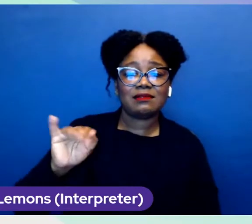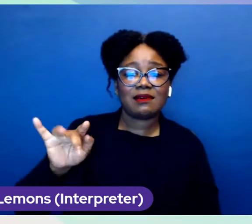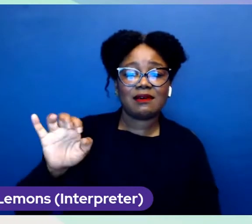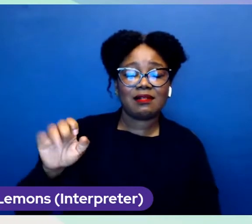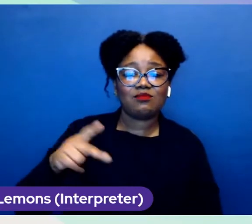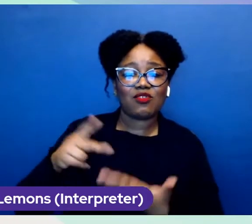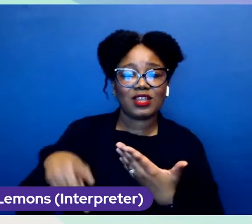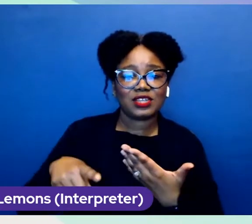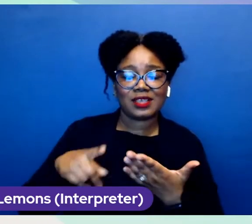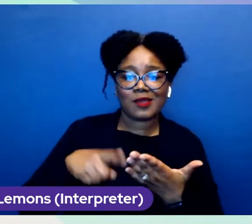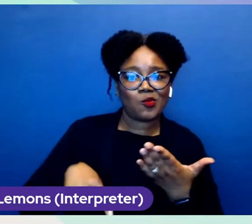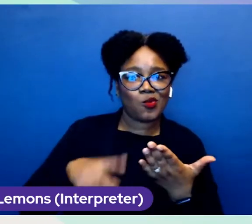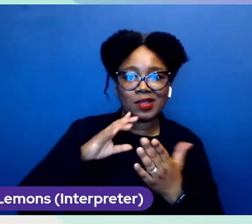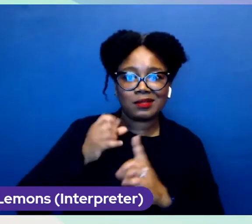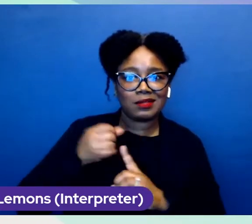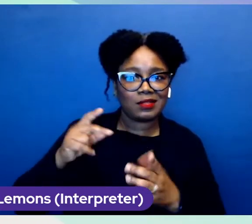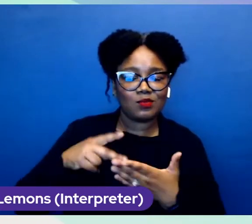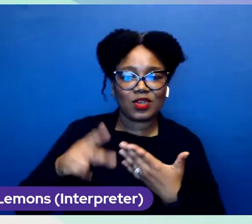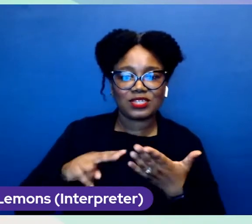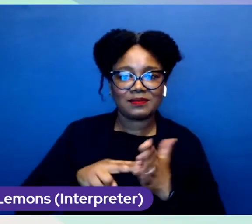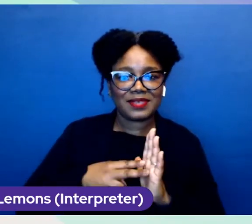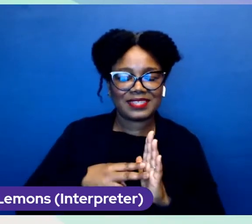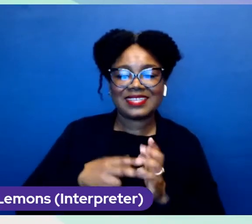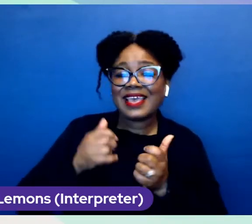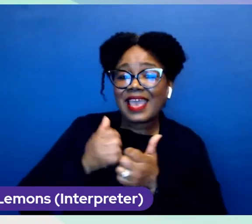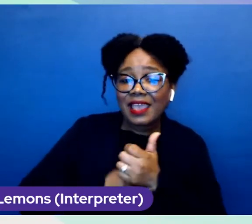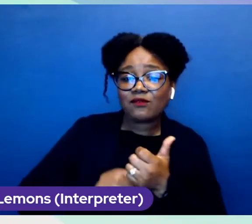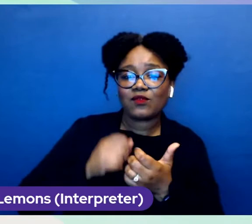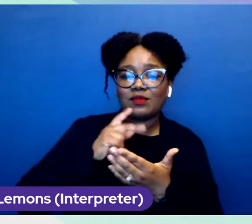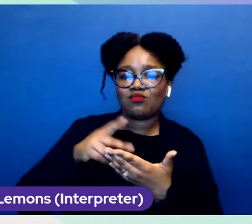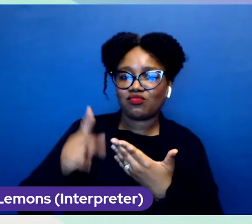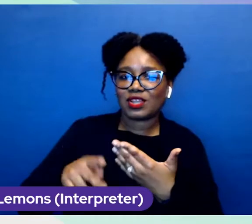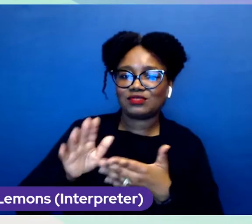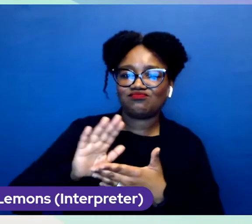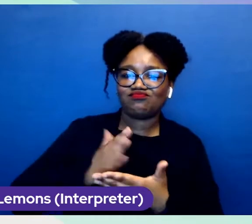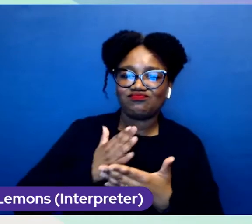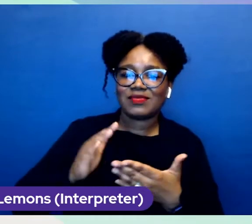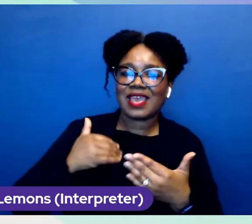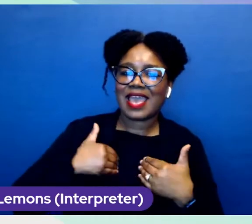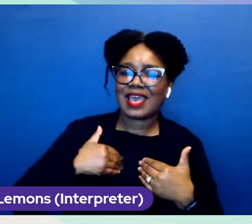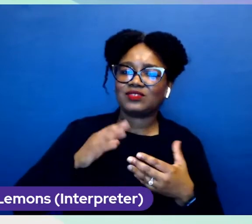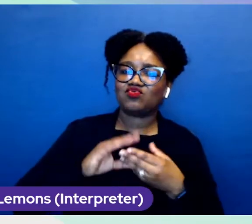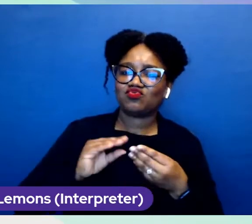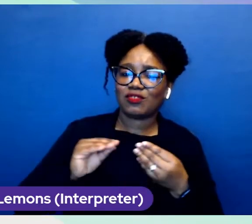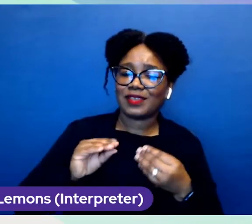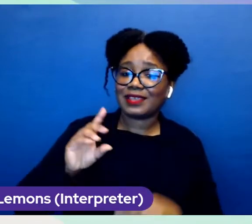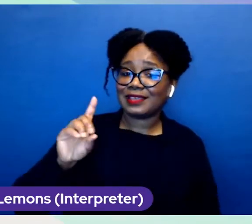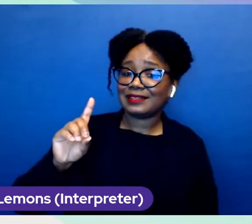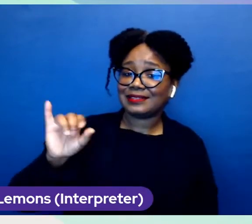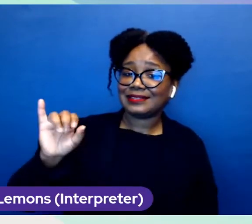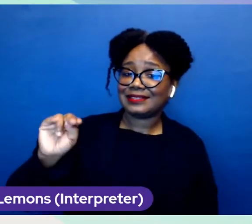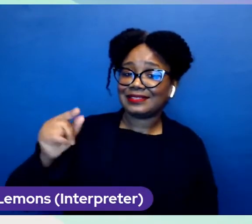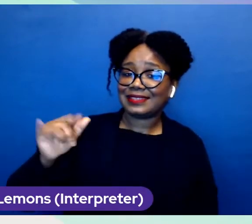Project has a story, and Dingy Dingy certainly has a funny story. So can you tell us a little bit about how it came into